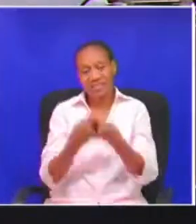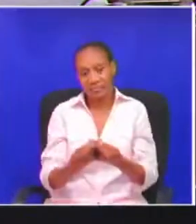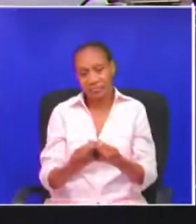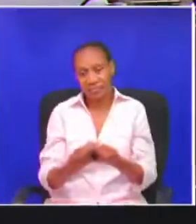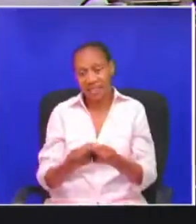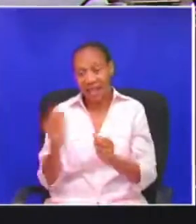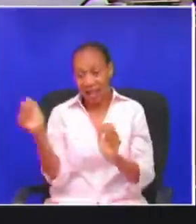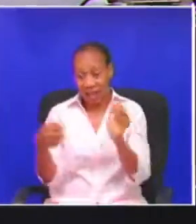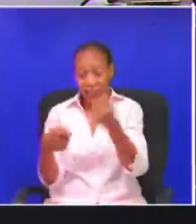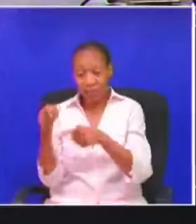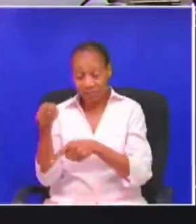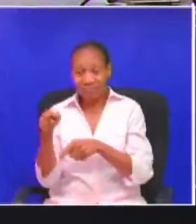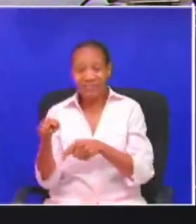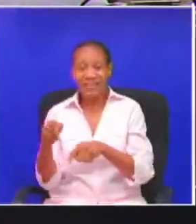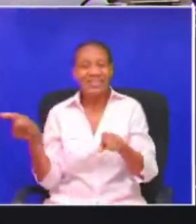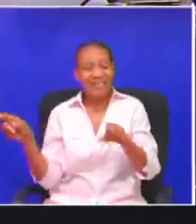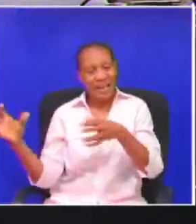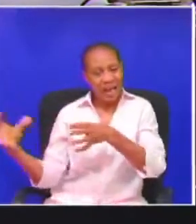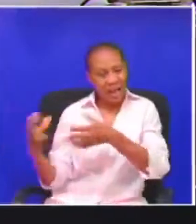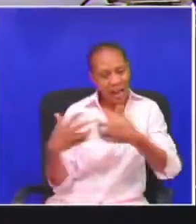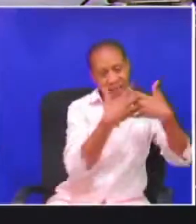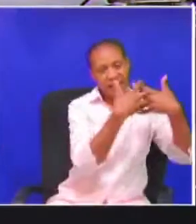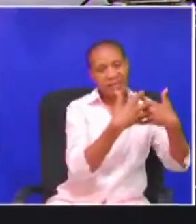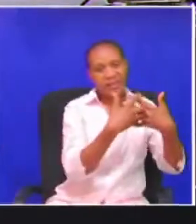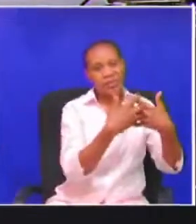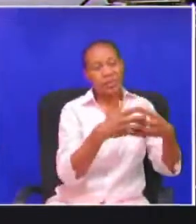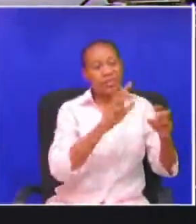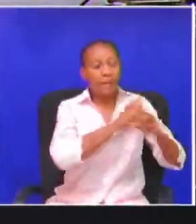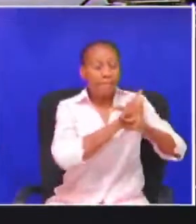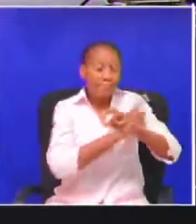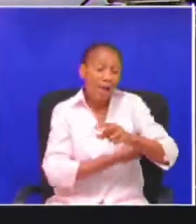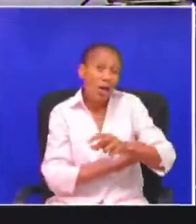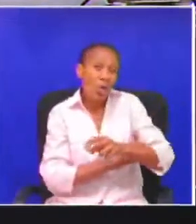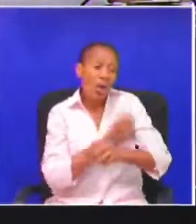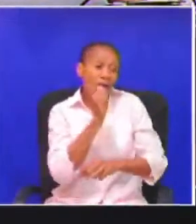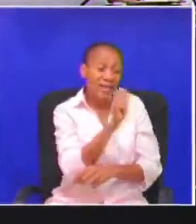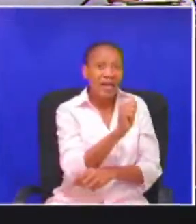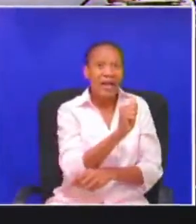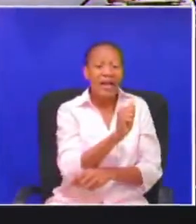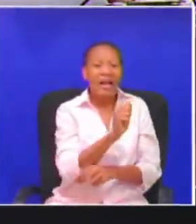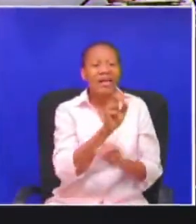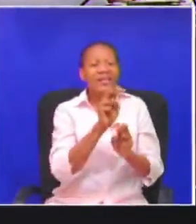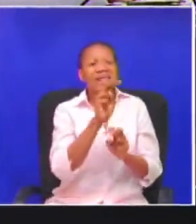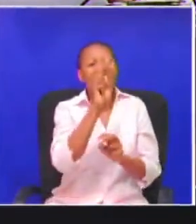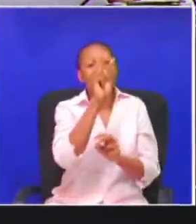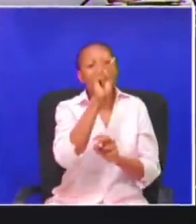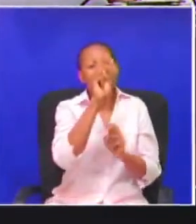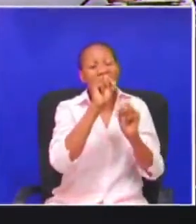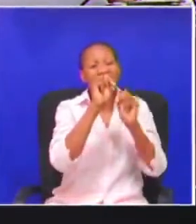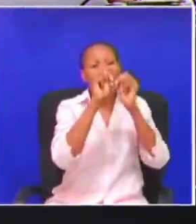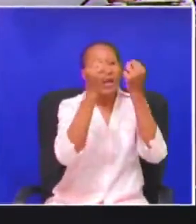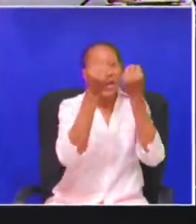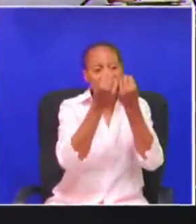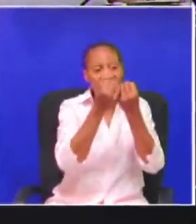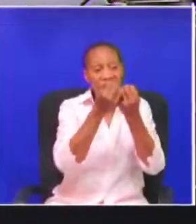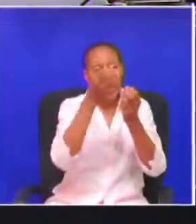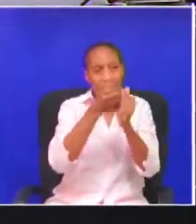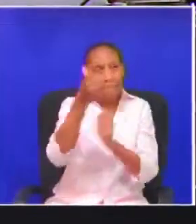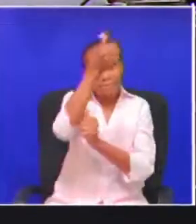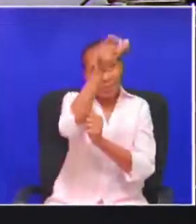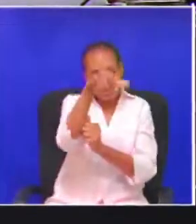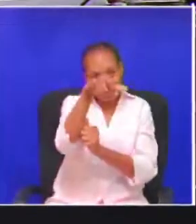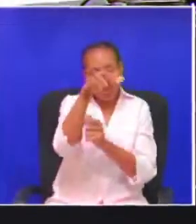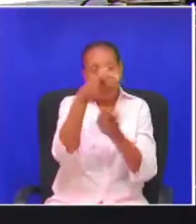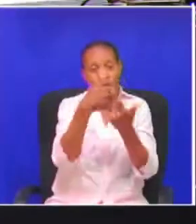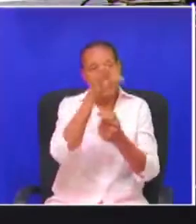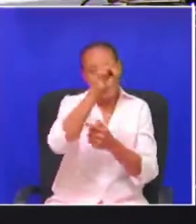fall within the statutory and operational authority of the National Commissioner of Police of the South African Police